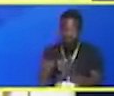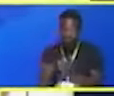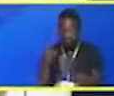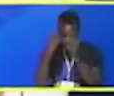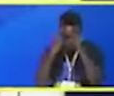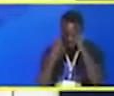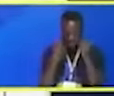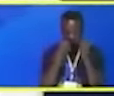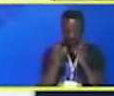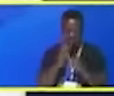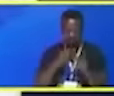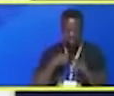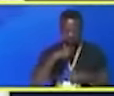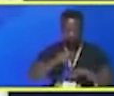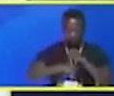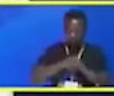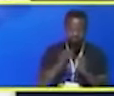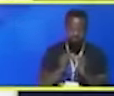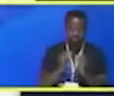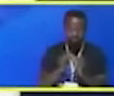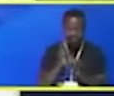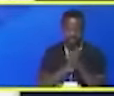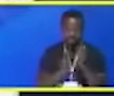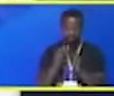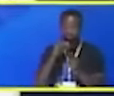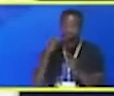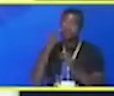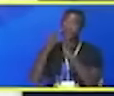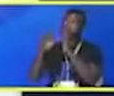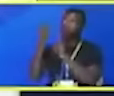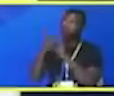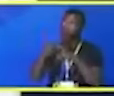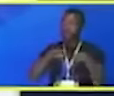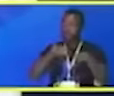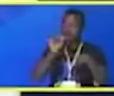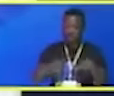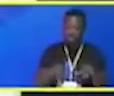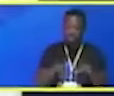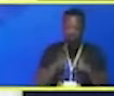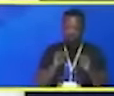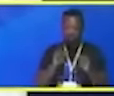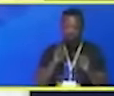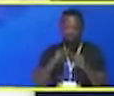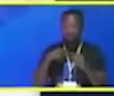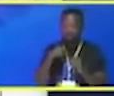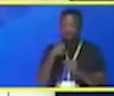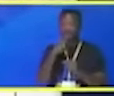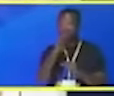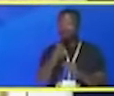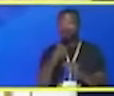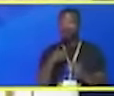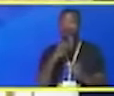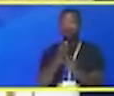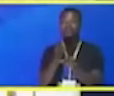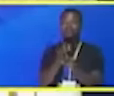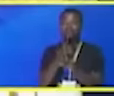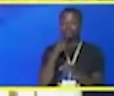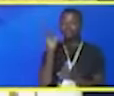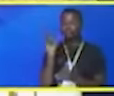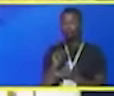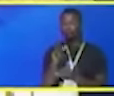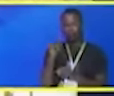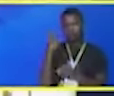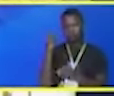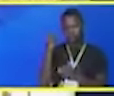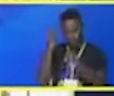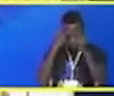through things now. You've not seen the manifestation of the word of God yet. If I say, do you have faith? The world will say no, because